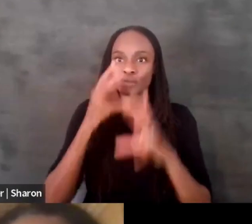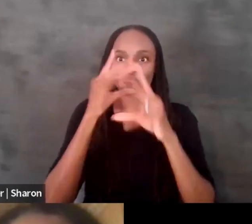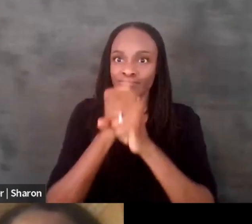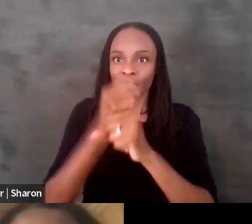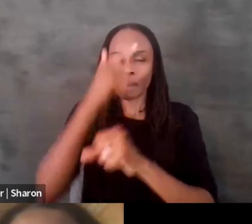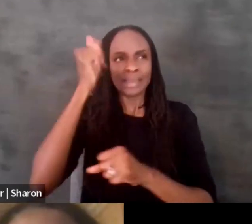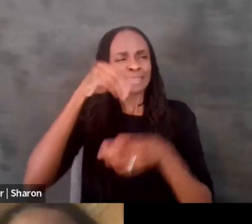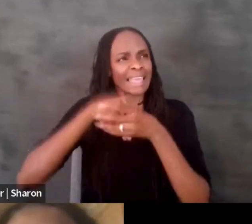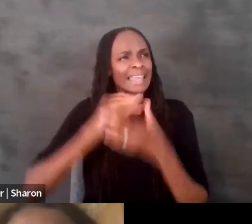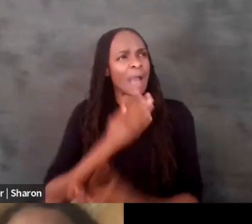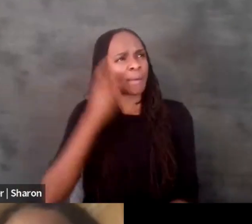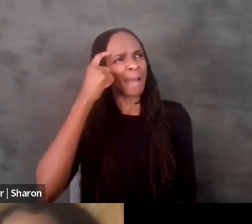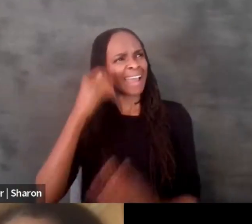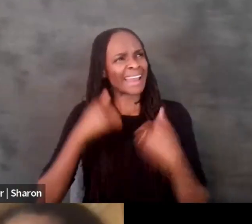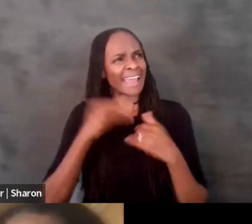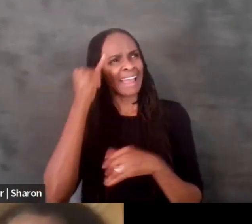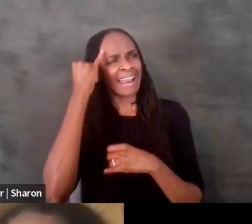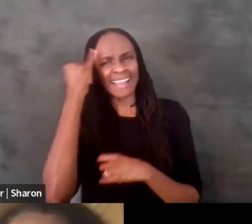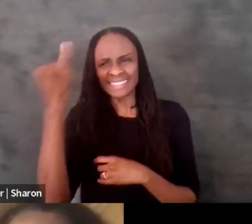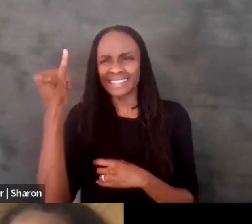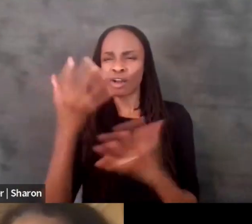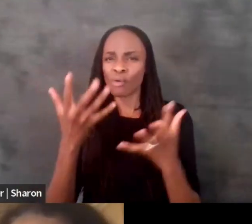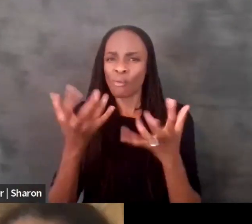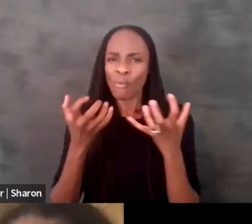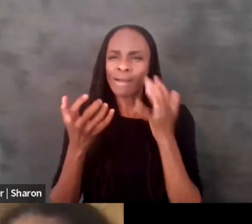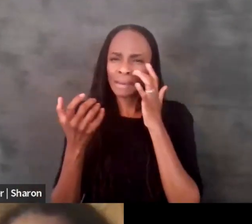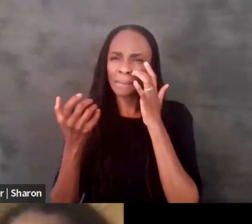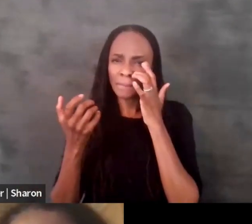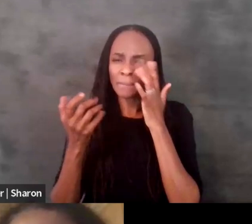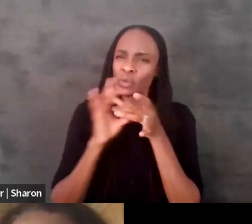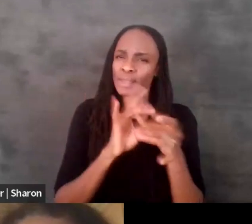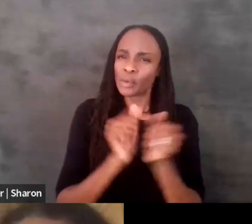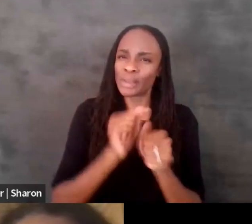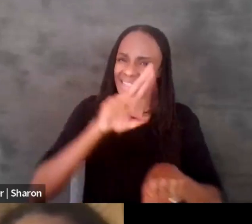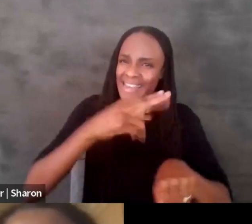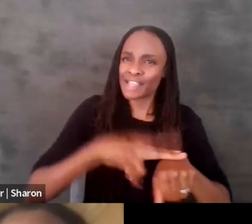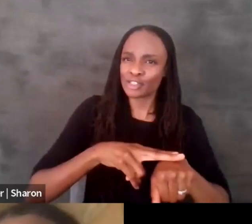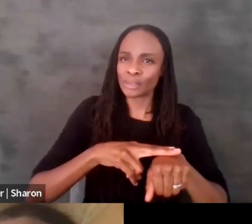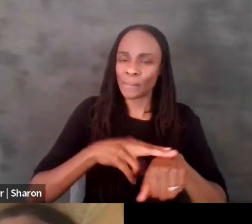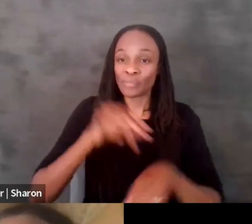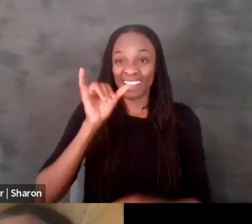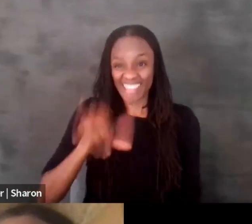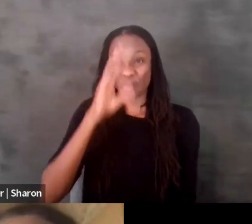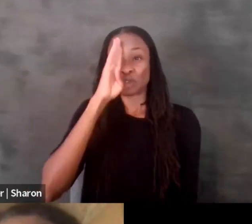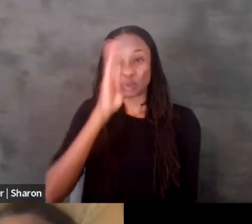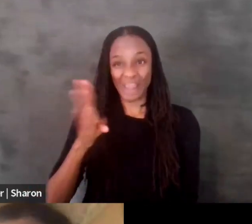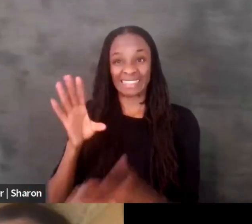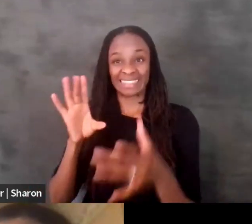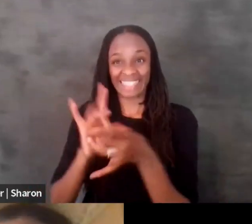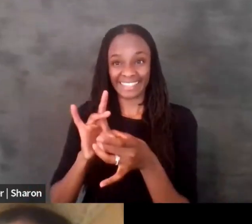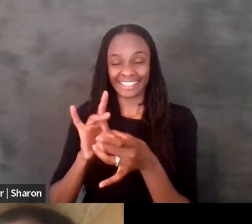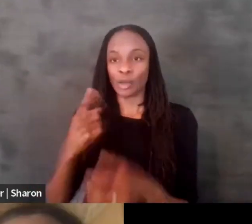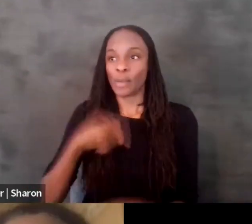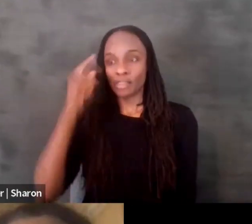in our minds, we had this idea that we wanted to do something about nature, around nature, mm, that was a direct link. So we were like, mm. okay,